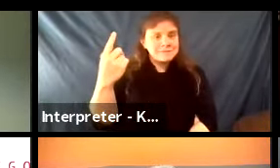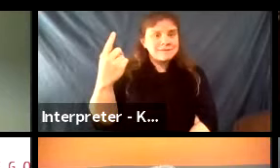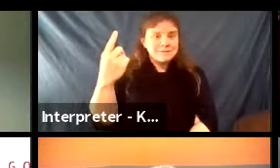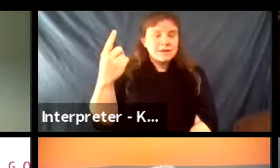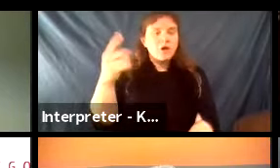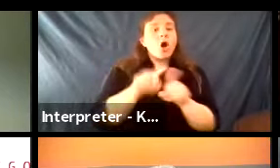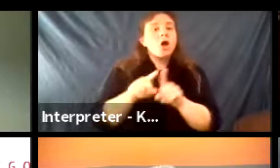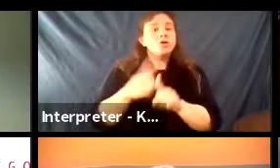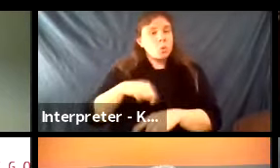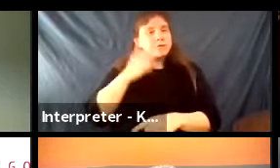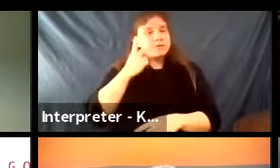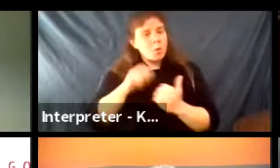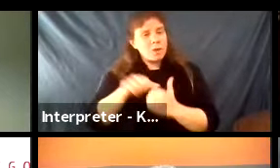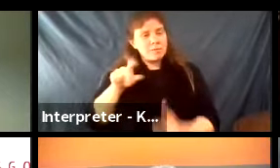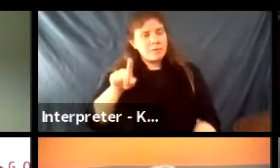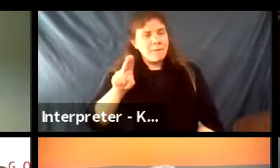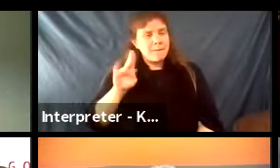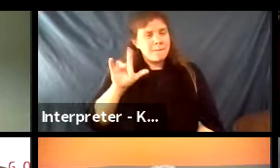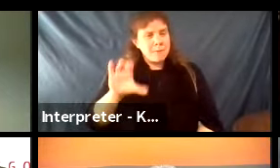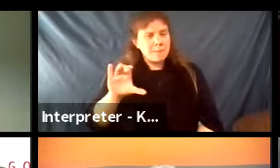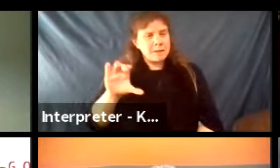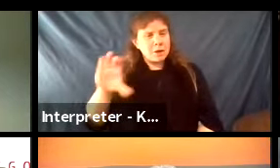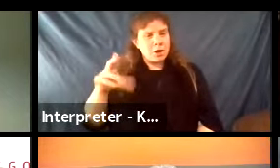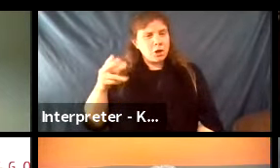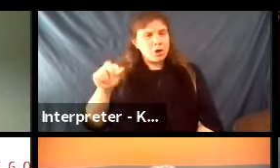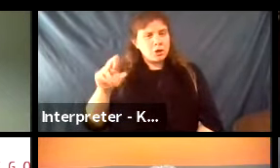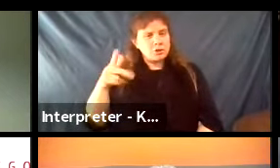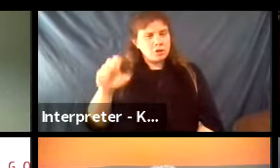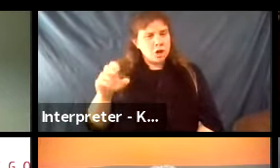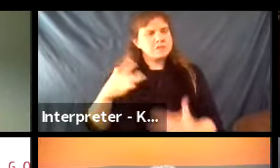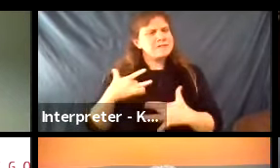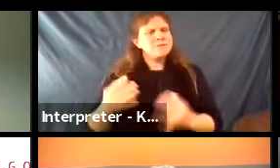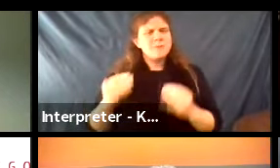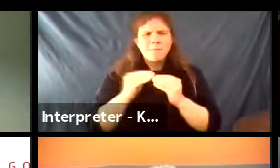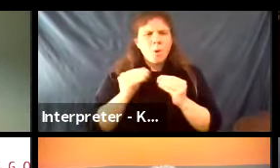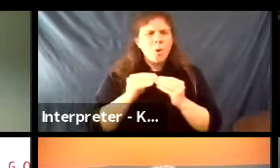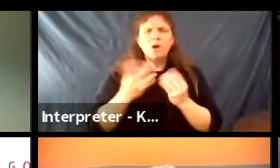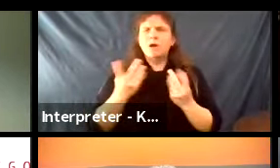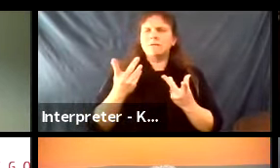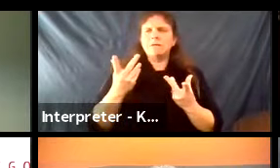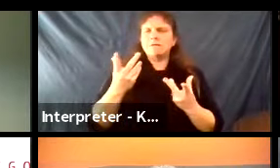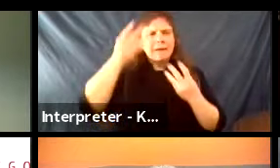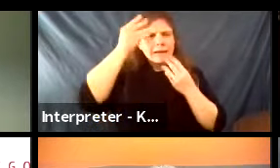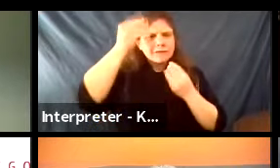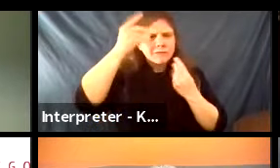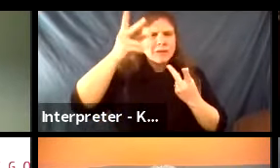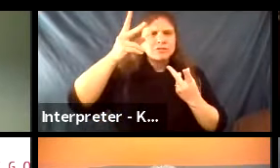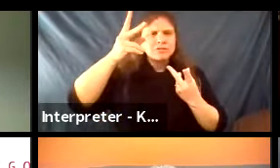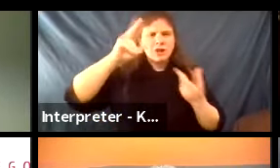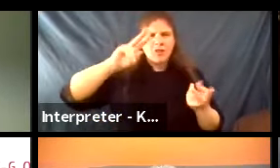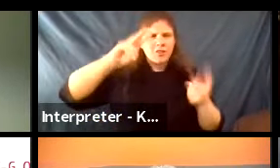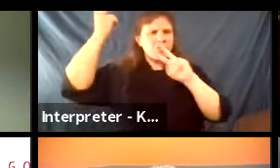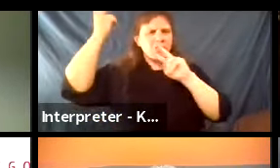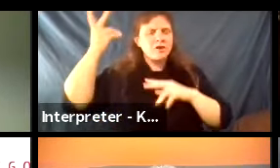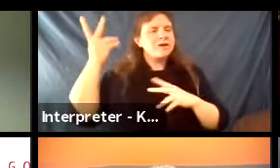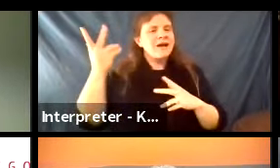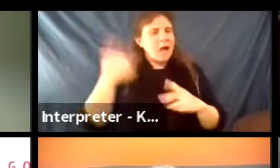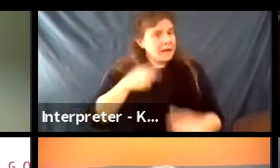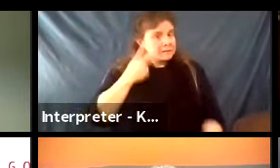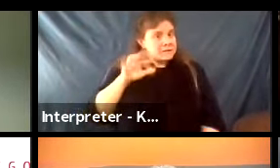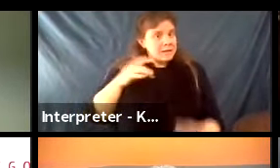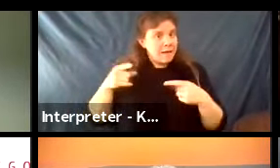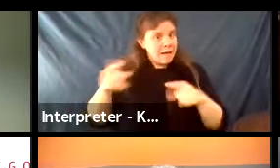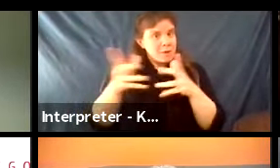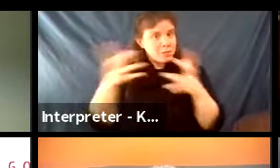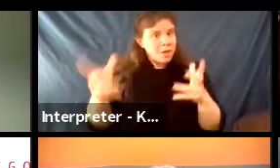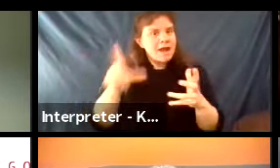misinformation. And that also happens within the state government. So when I see that list of all the organizations and agencies, each one was